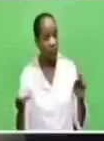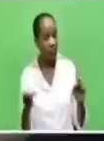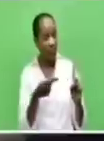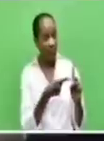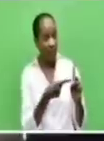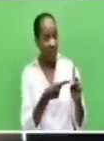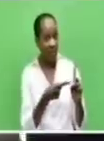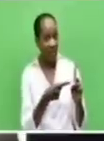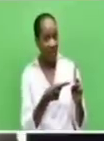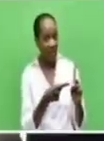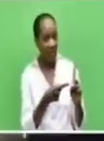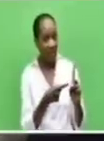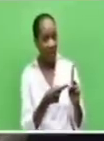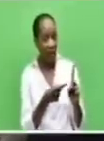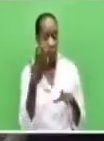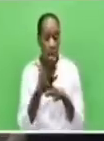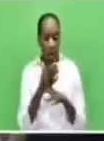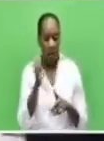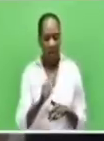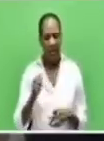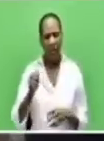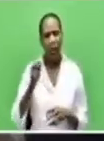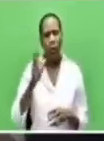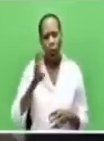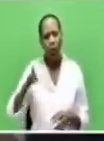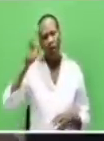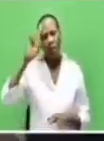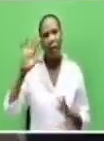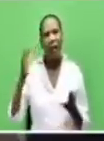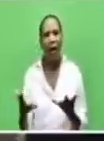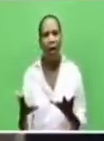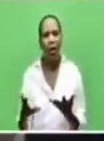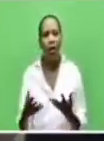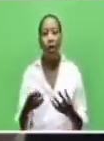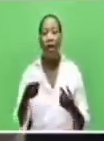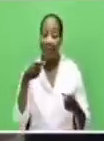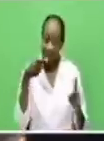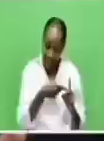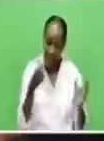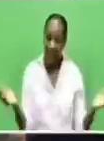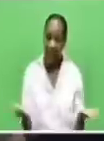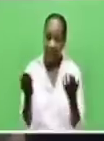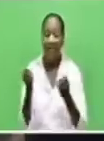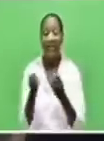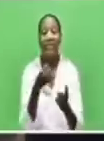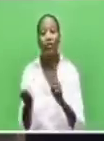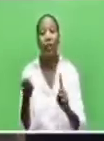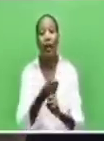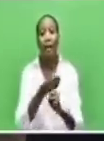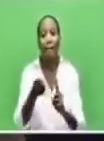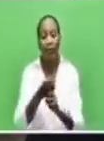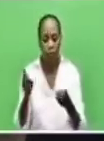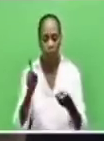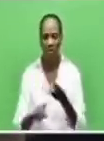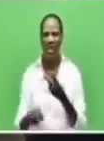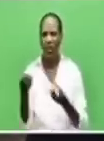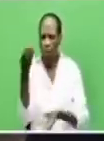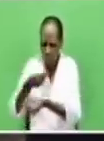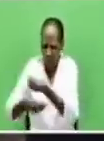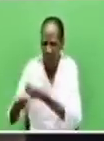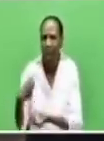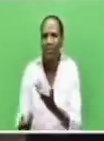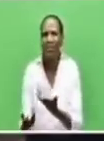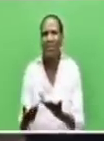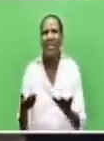puppet whose legacy will be enhancing the sexual assault of women and enabling corruption